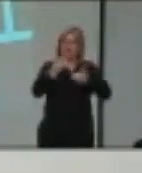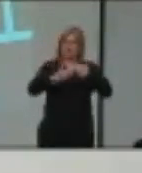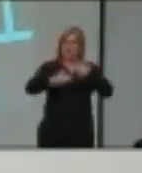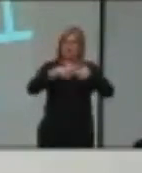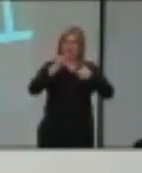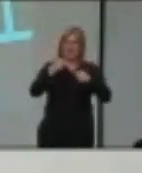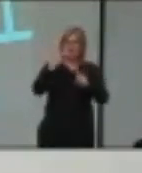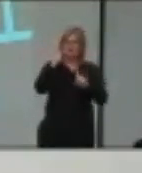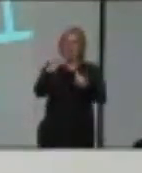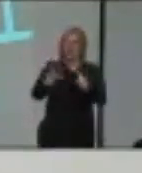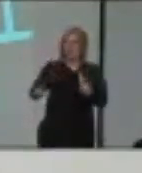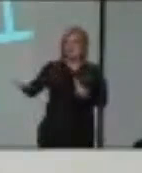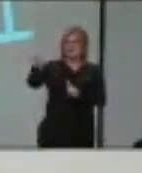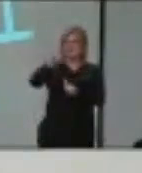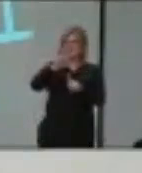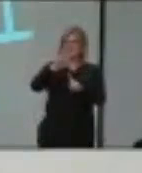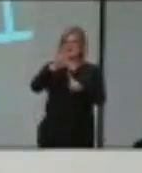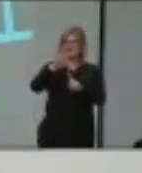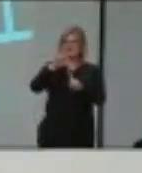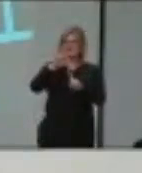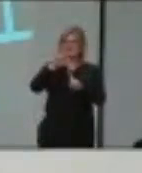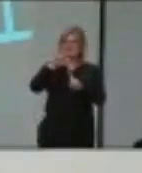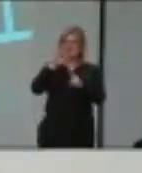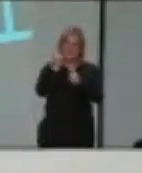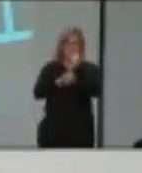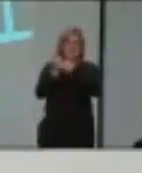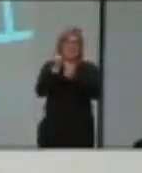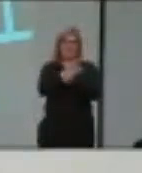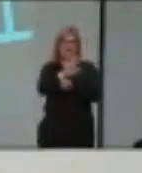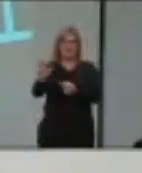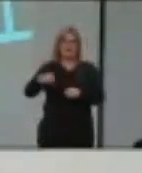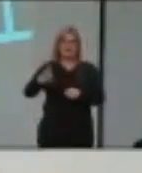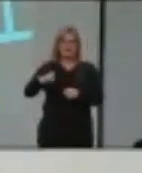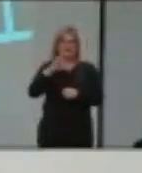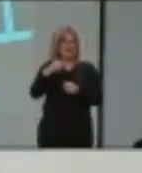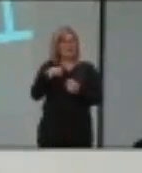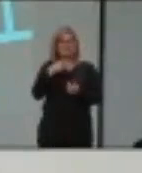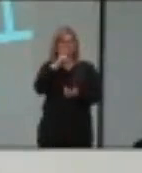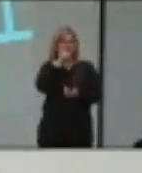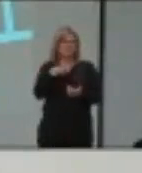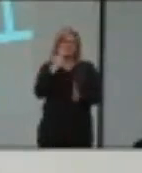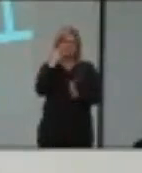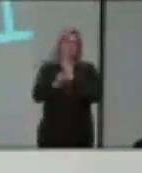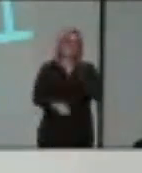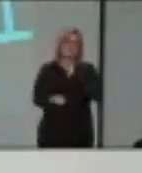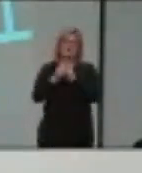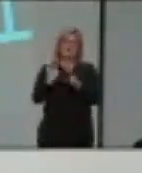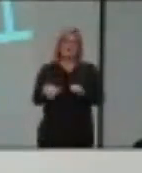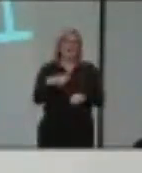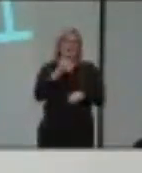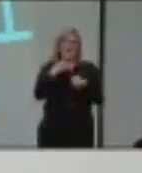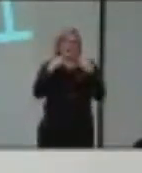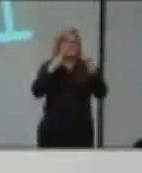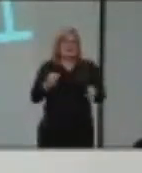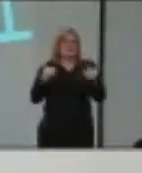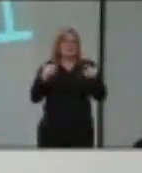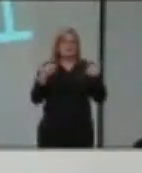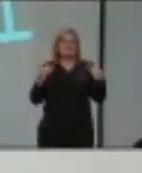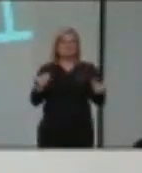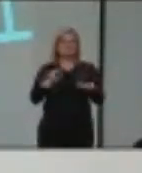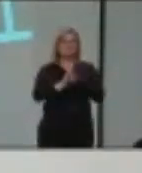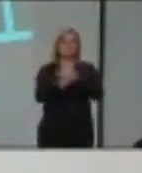and then I saw all these health problems being addressed. And I fell in love with that. So that's when I decided I wanted to be a